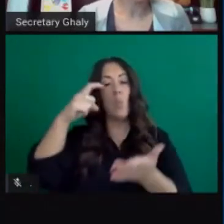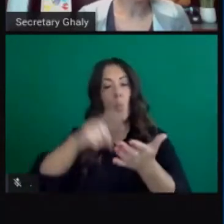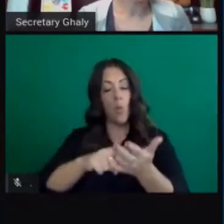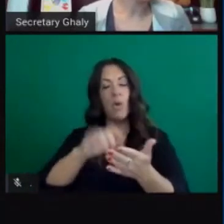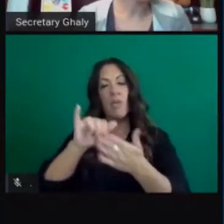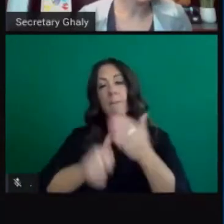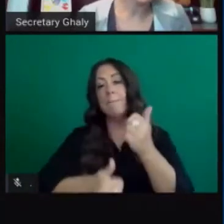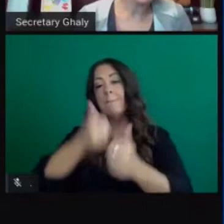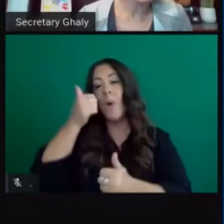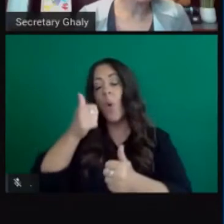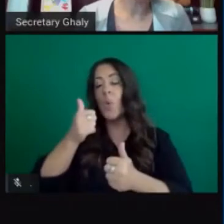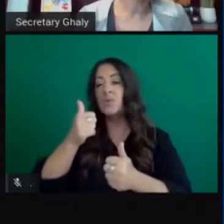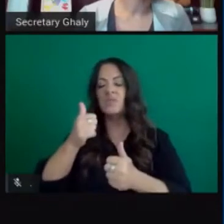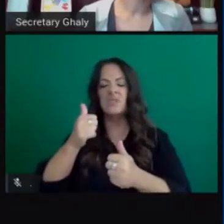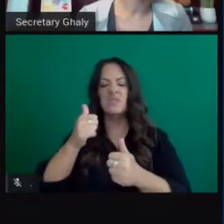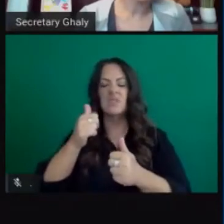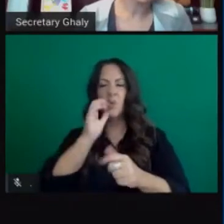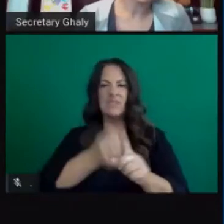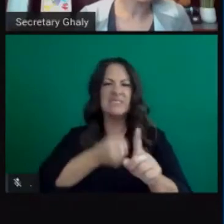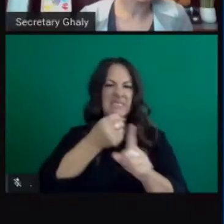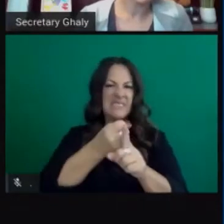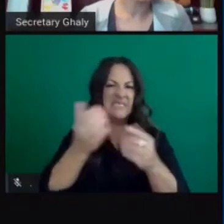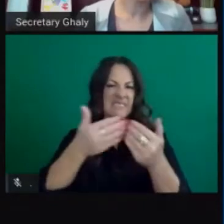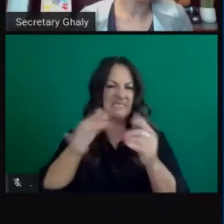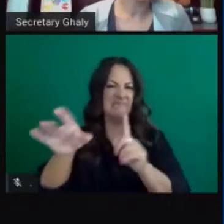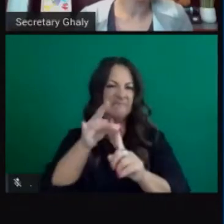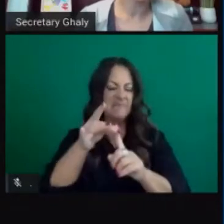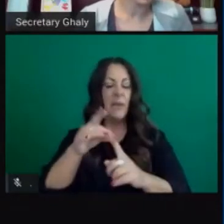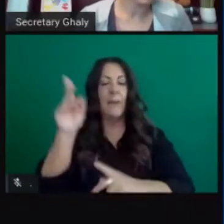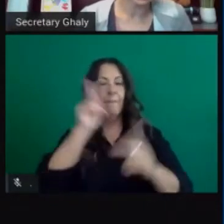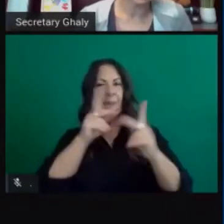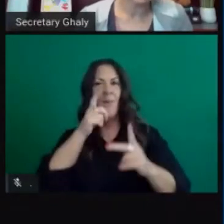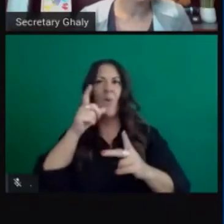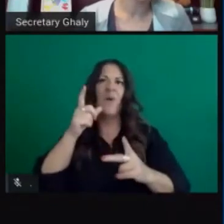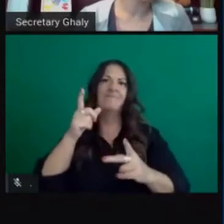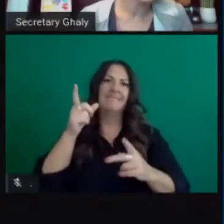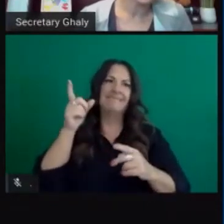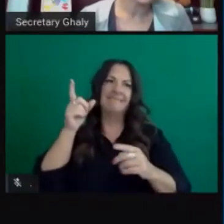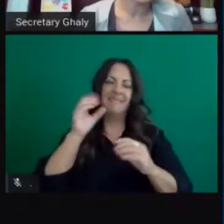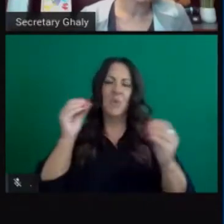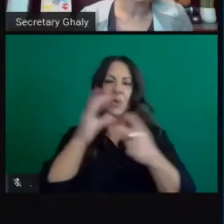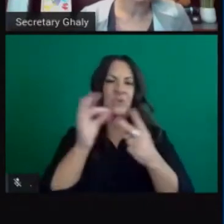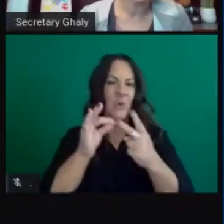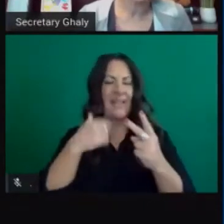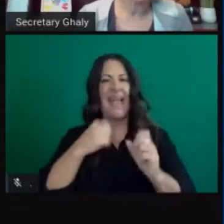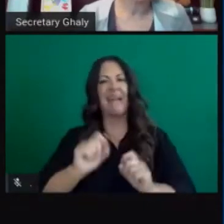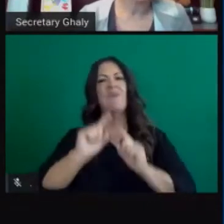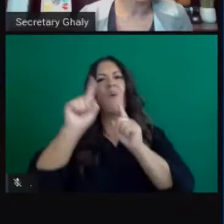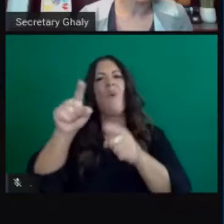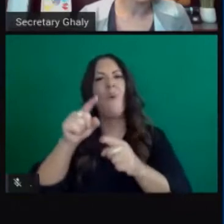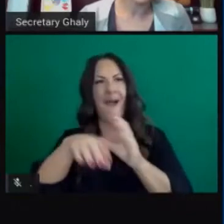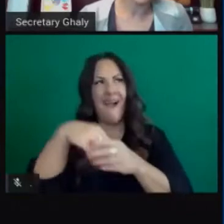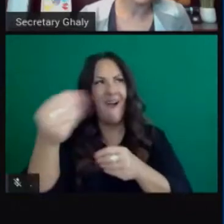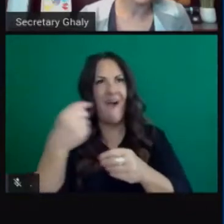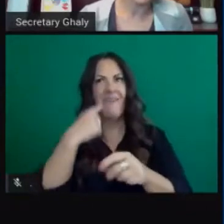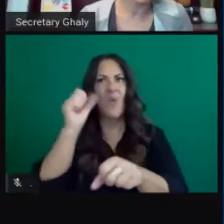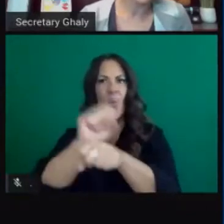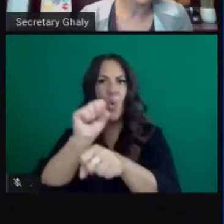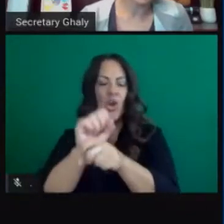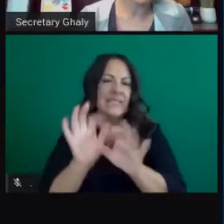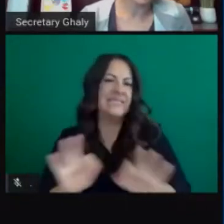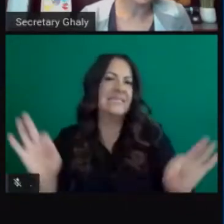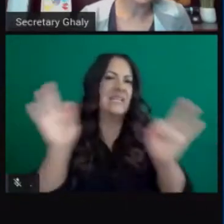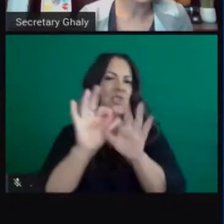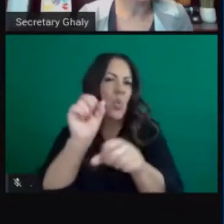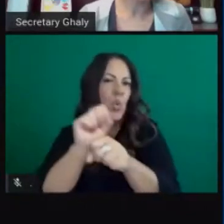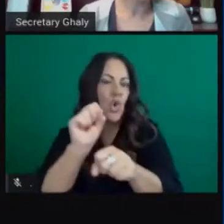most impacted are essential workers, people who don't have a choice, who have to go outside of their homes and couldn't stay at home and are working diligently to help